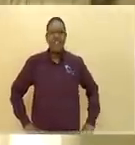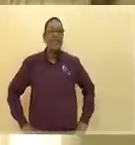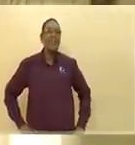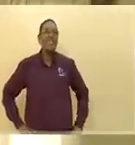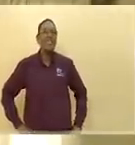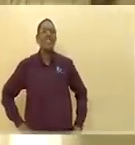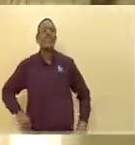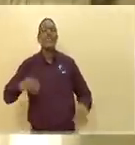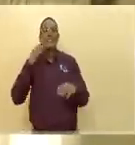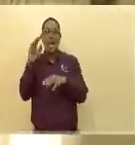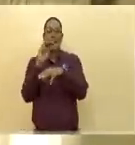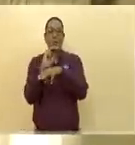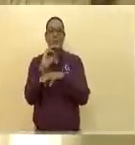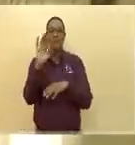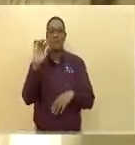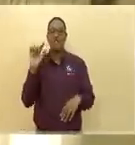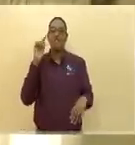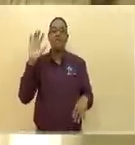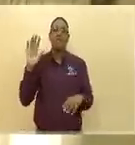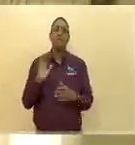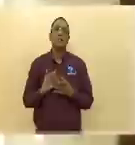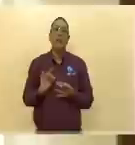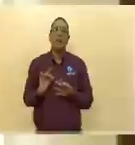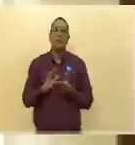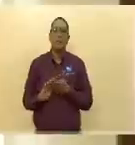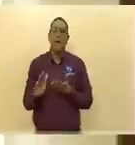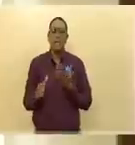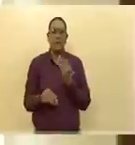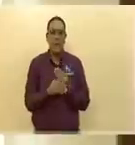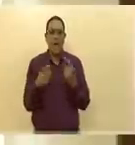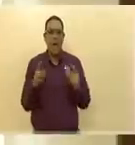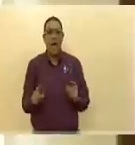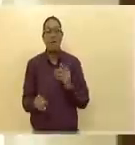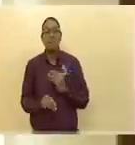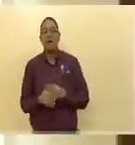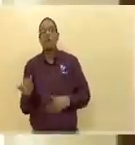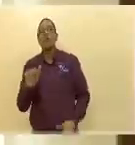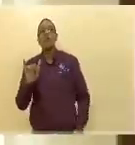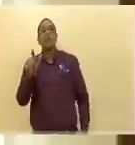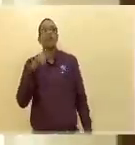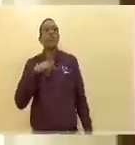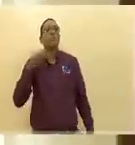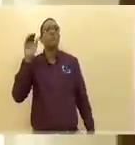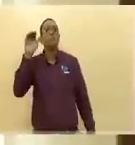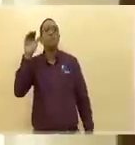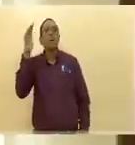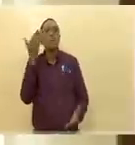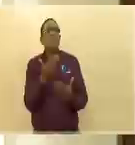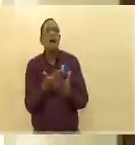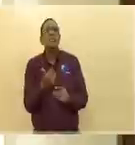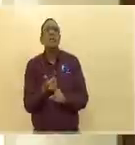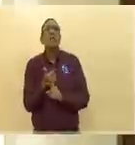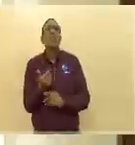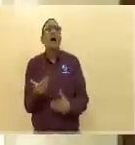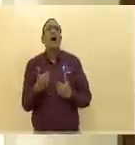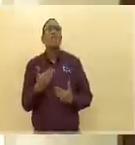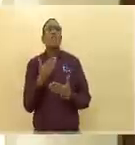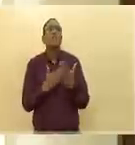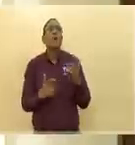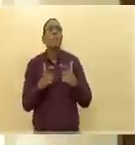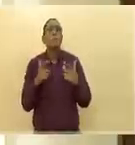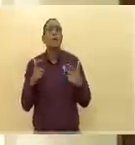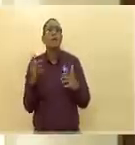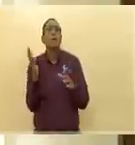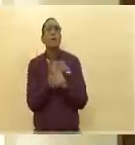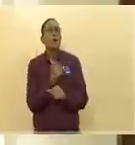Thank you, Minister Green, for your kind remarks, and of course, alerting us to the fact that there are some big